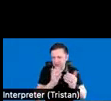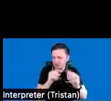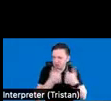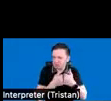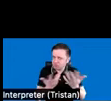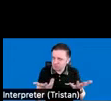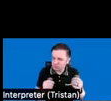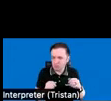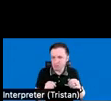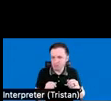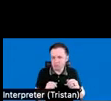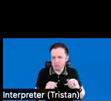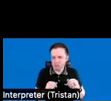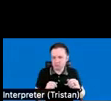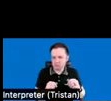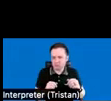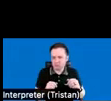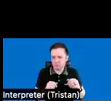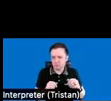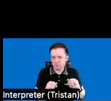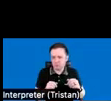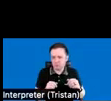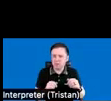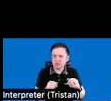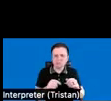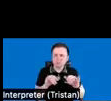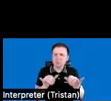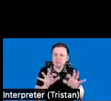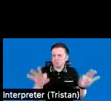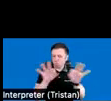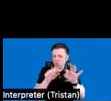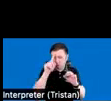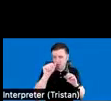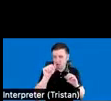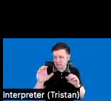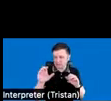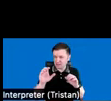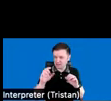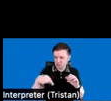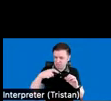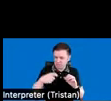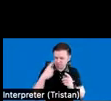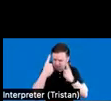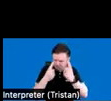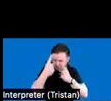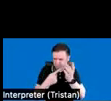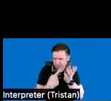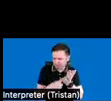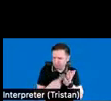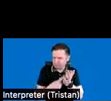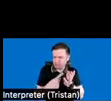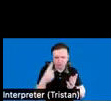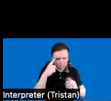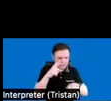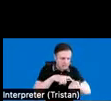it is something that it's really important in the AAC field to consider. And we all talk about time and the lack of time and